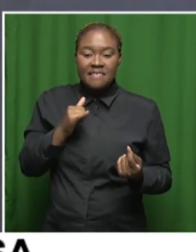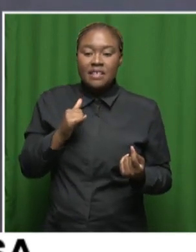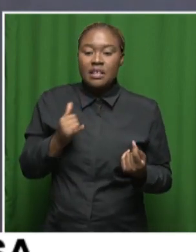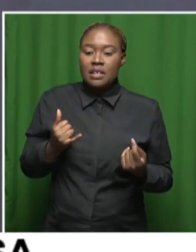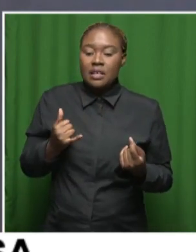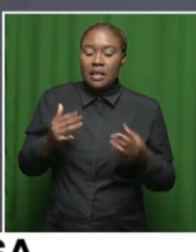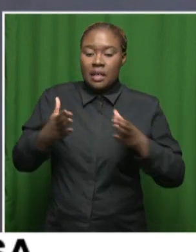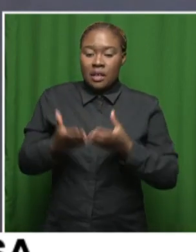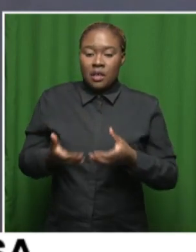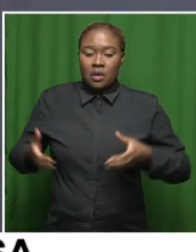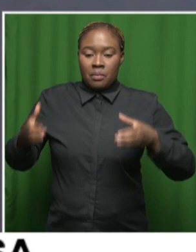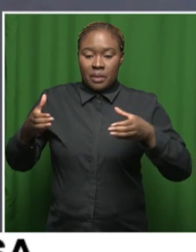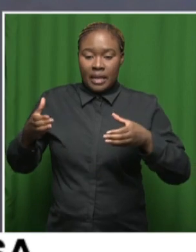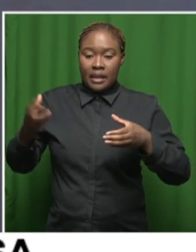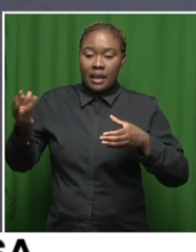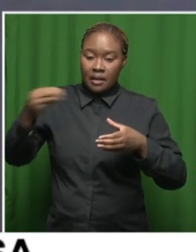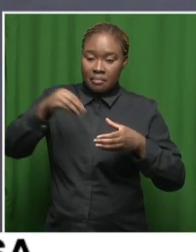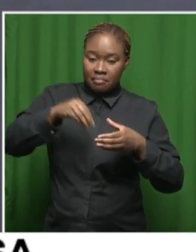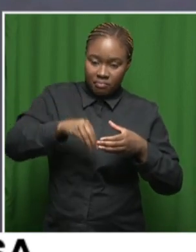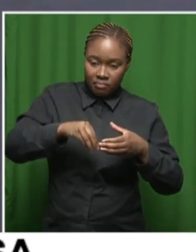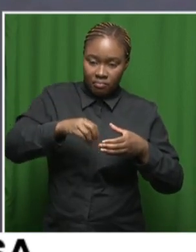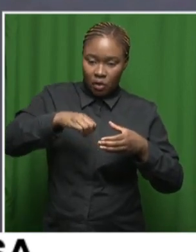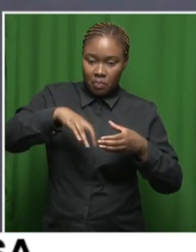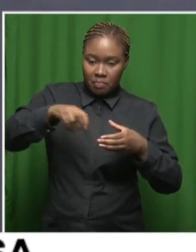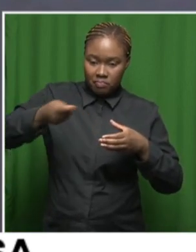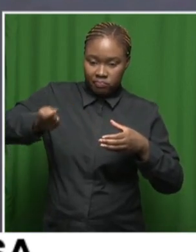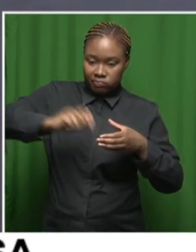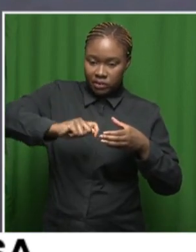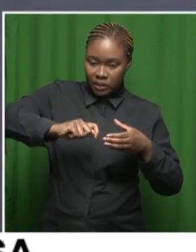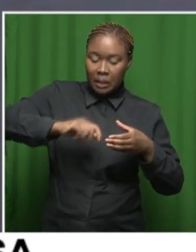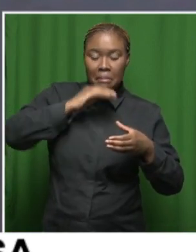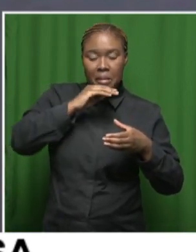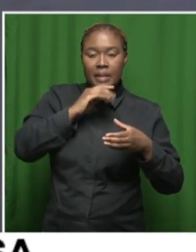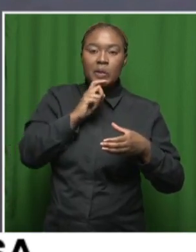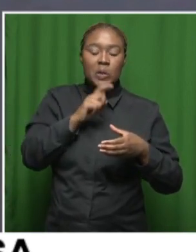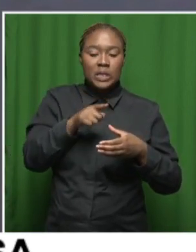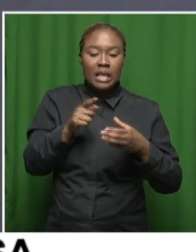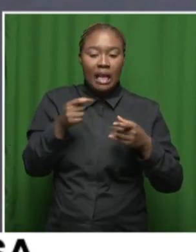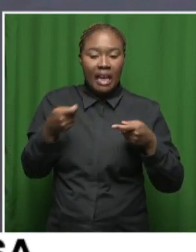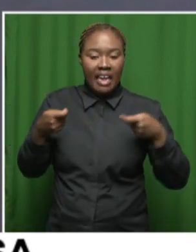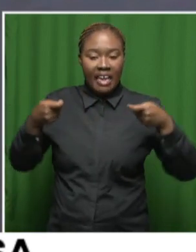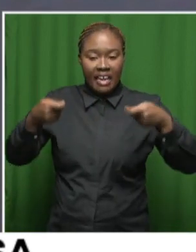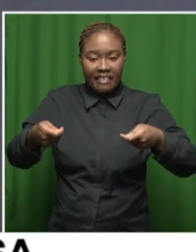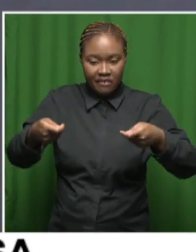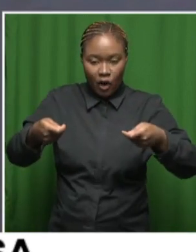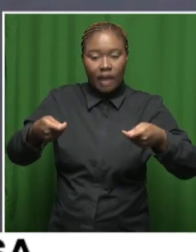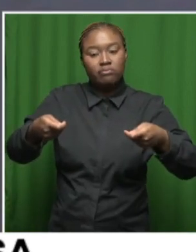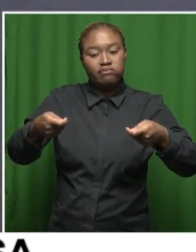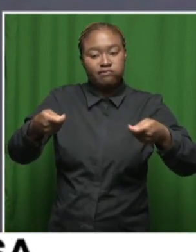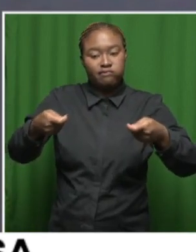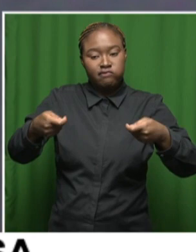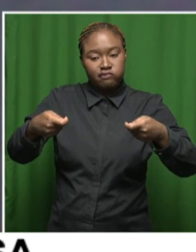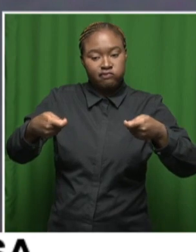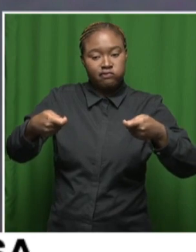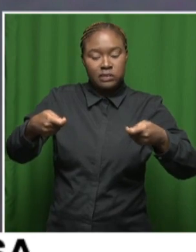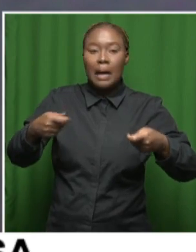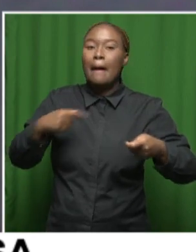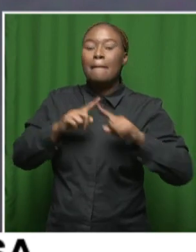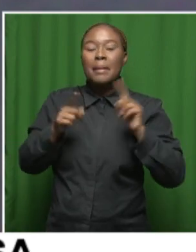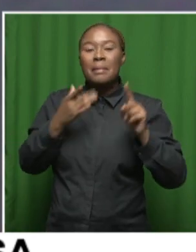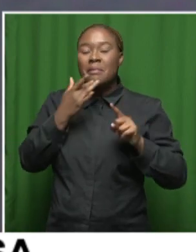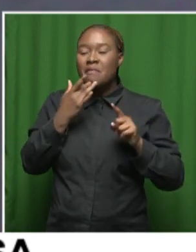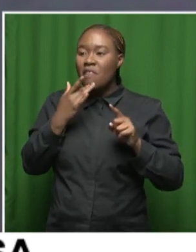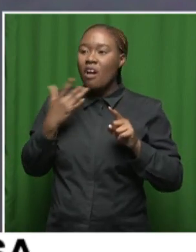container, you can cook it in the air fryer as well. I just prefer to use my air fryer for quicker, more